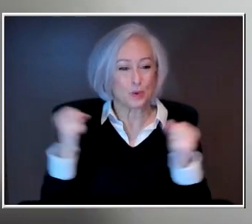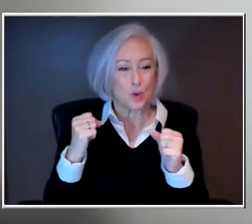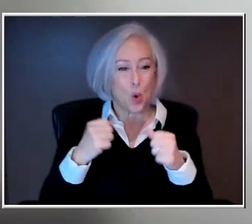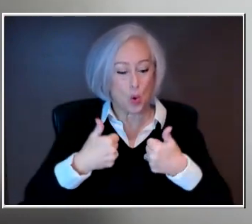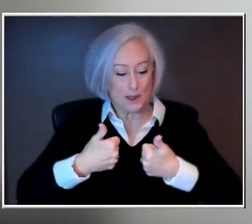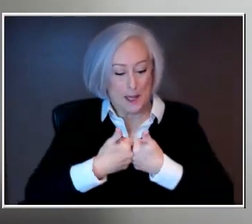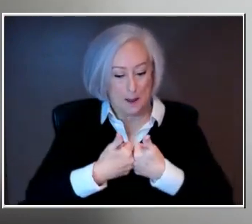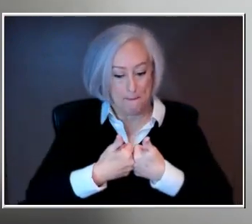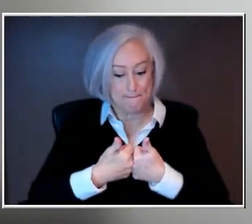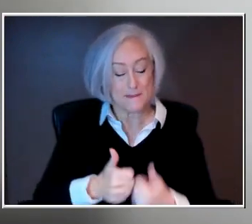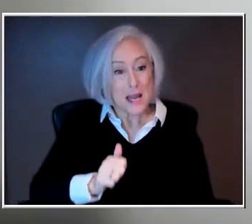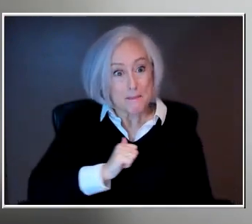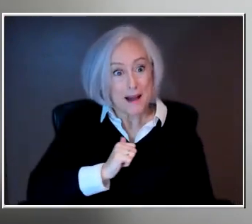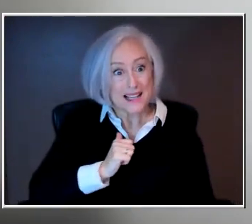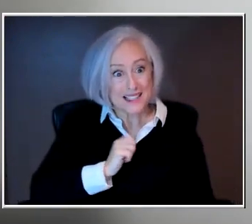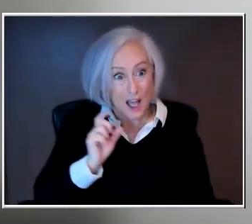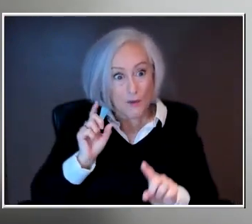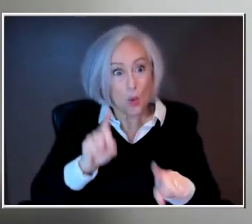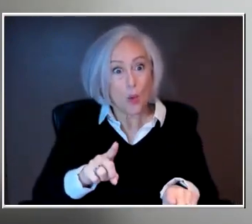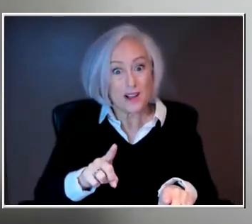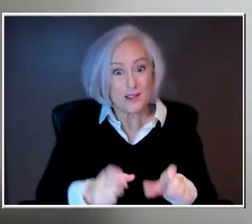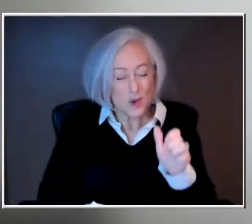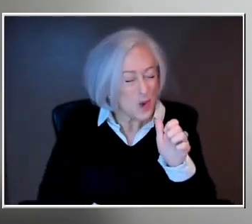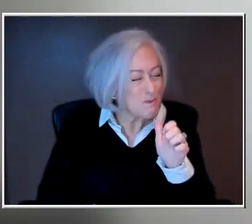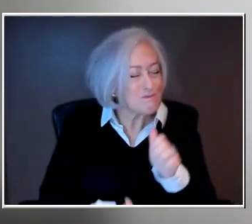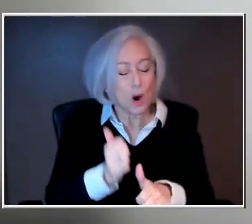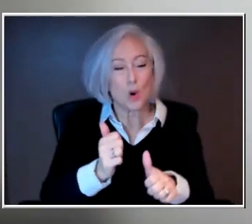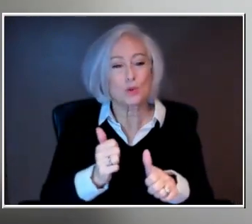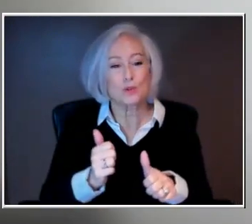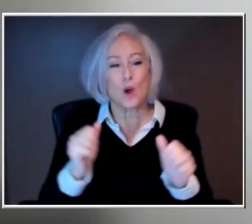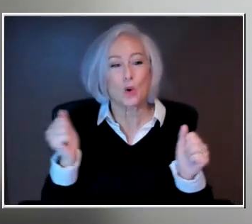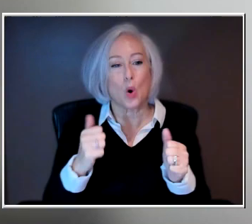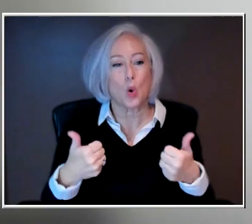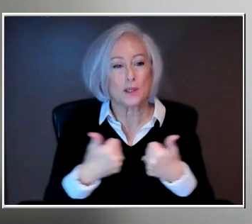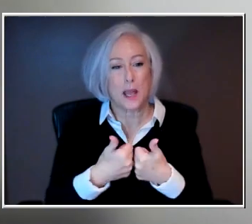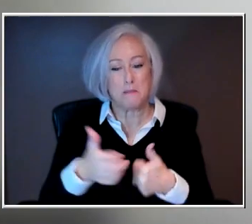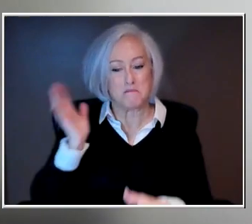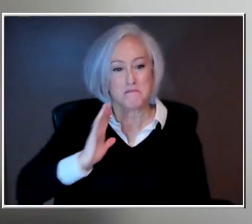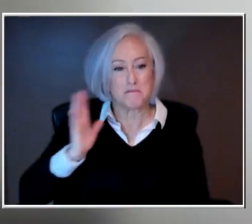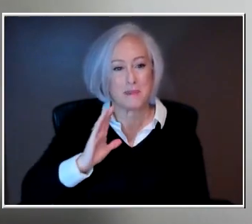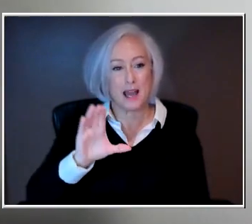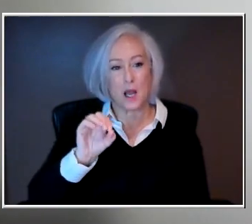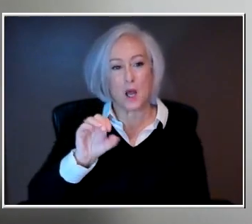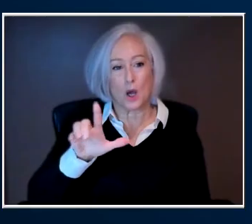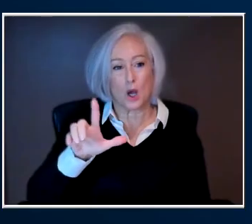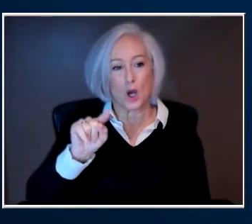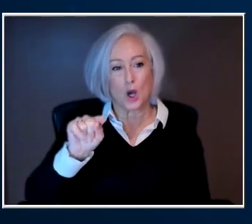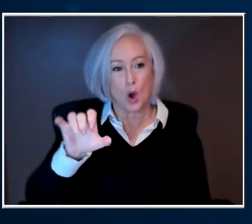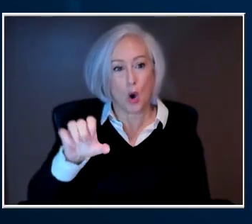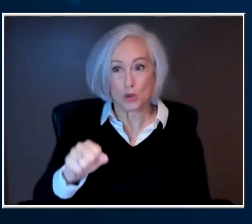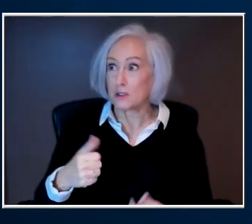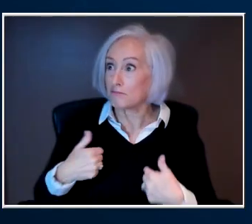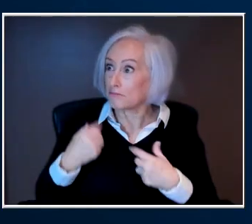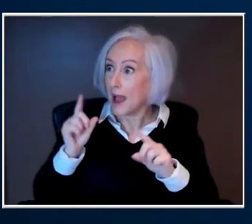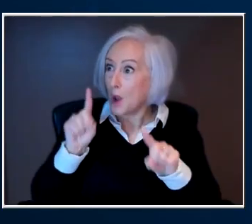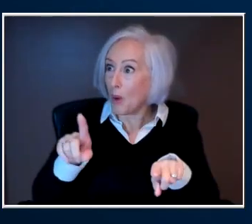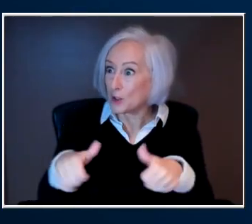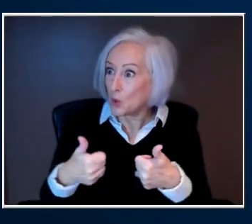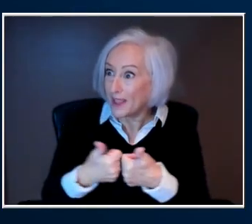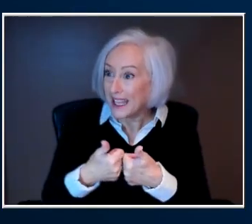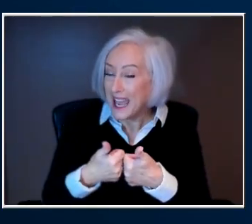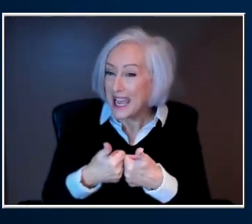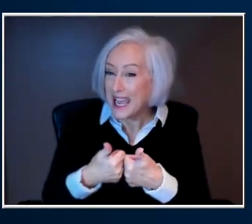went to the coldest game before this when we played the Colts. In the playoffs. I was at that game. I remember it. Yeah. It was